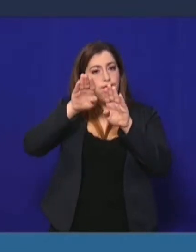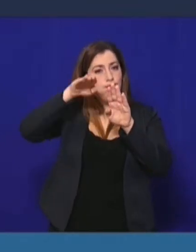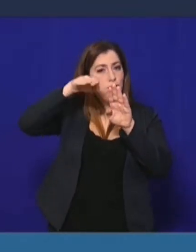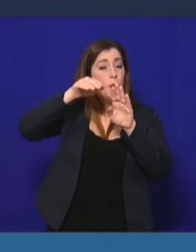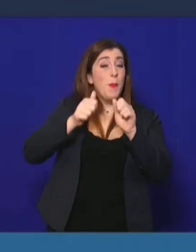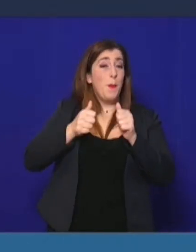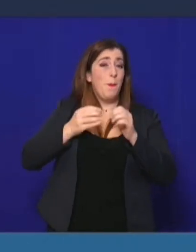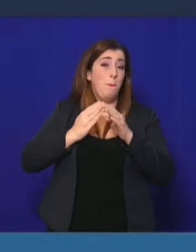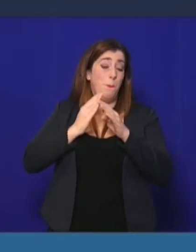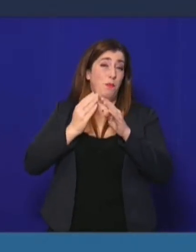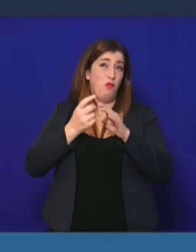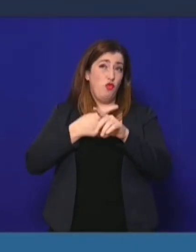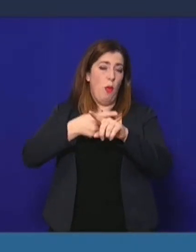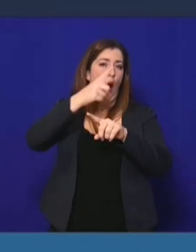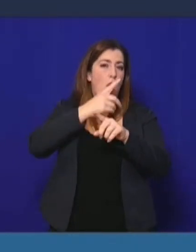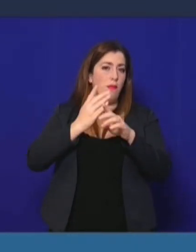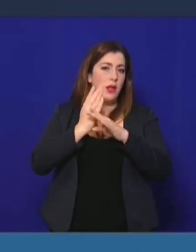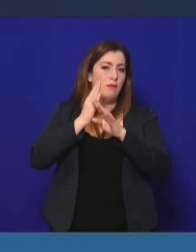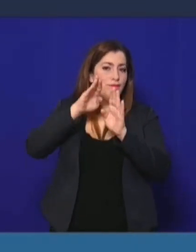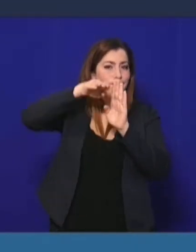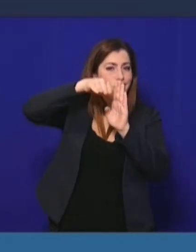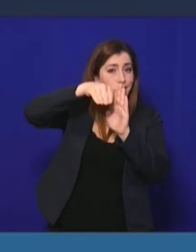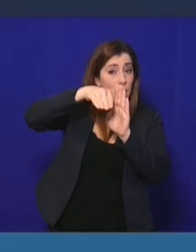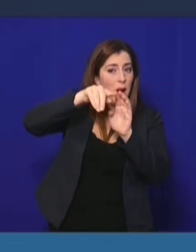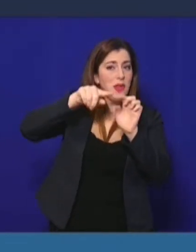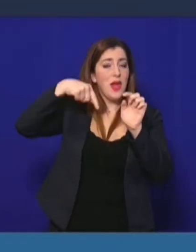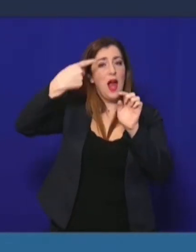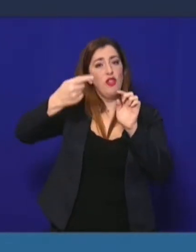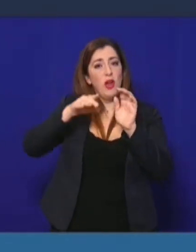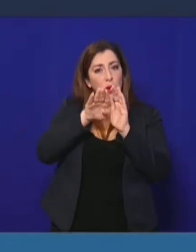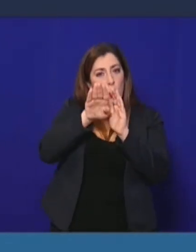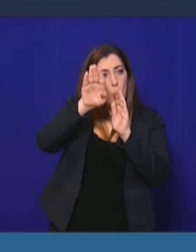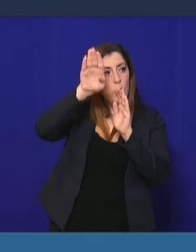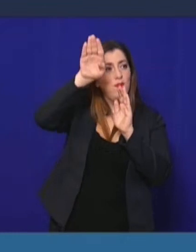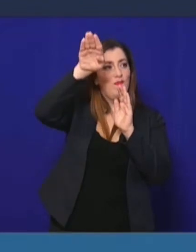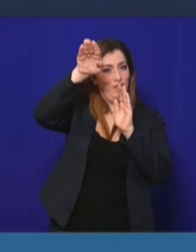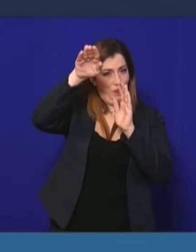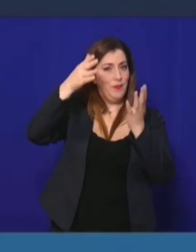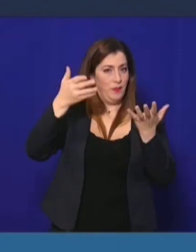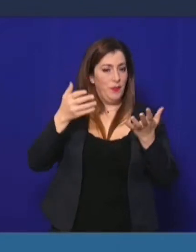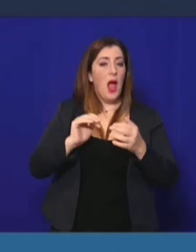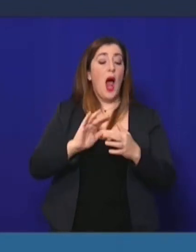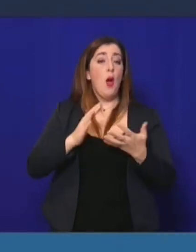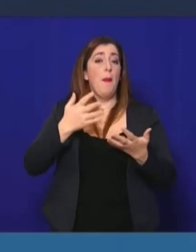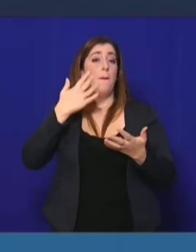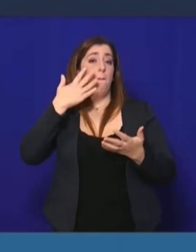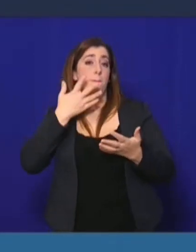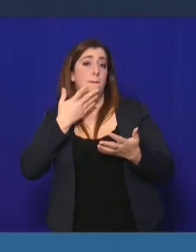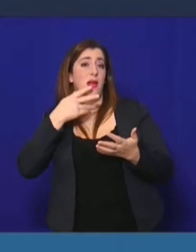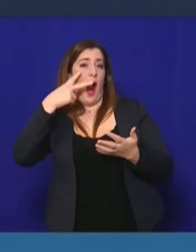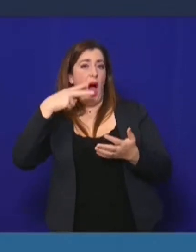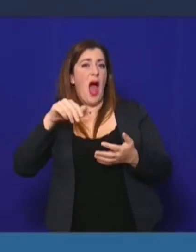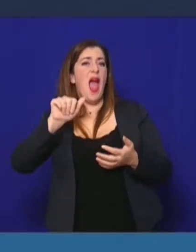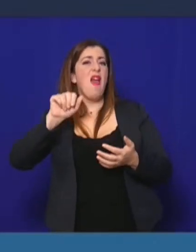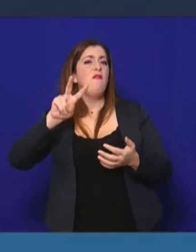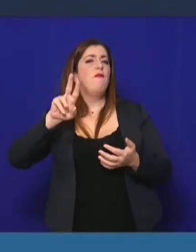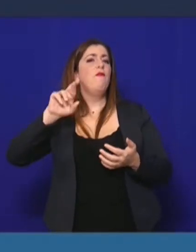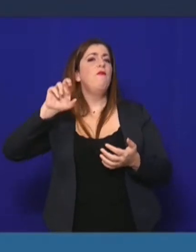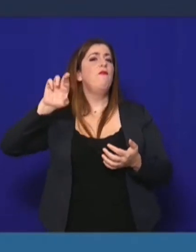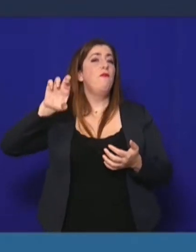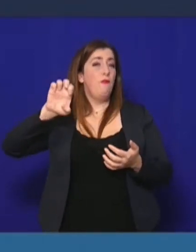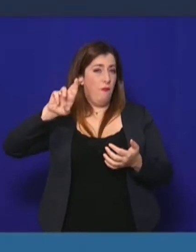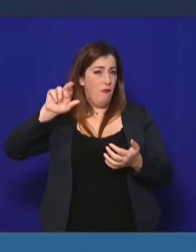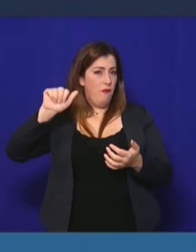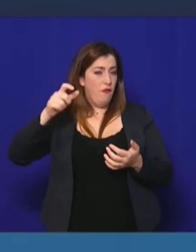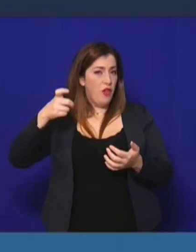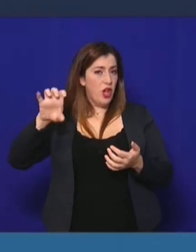ta' każijiet. U allura jekk tħares lejn il-moving average li kellna f'dan l-aħħar ġimgħa huwa ieħor ta'